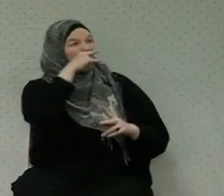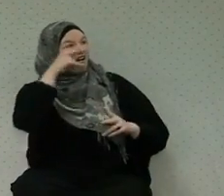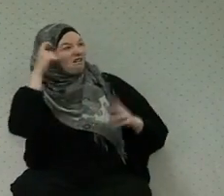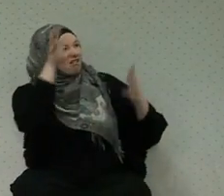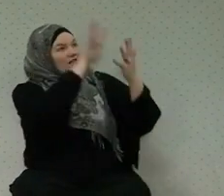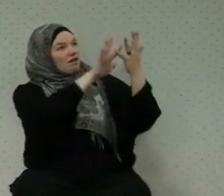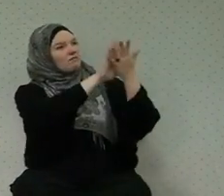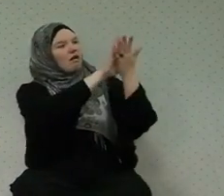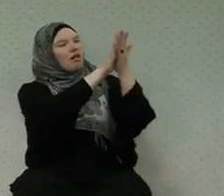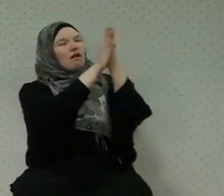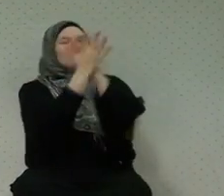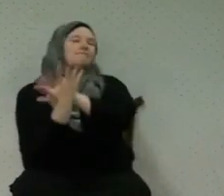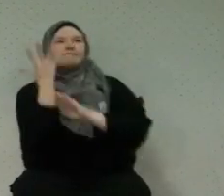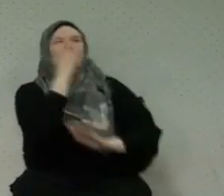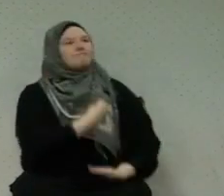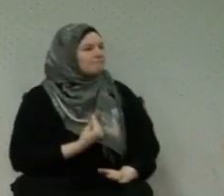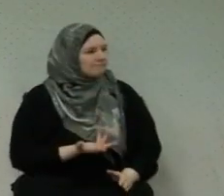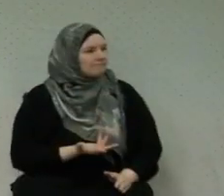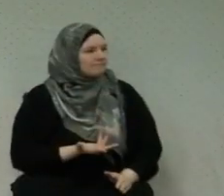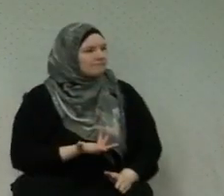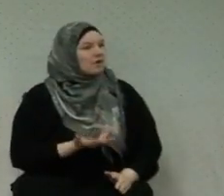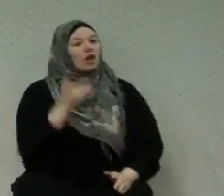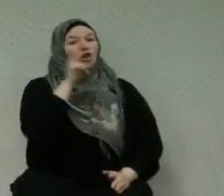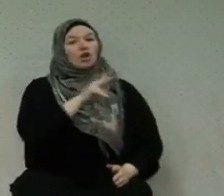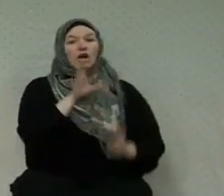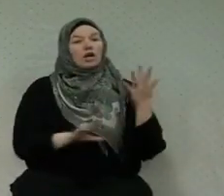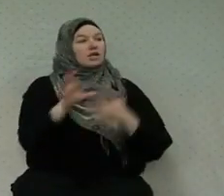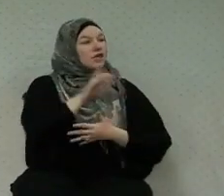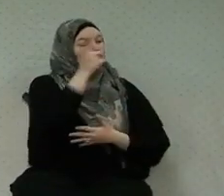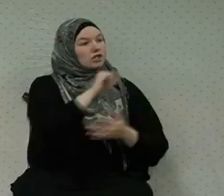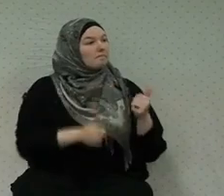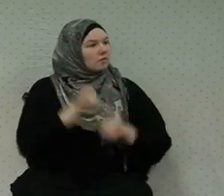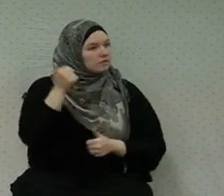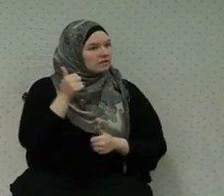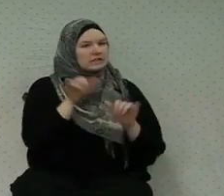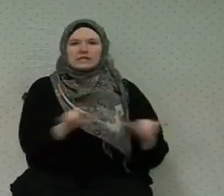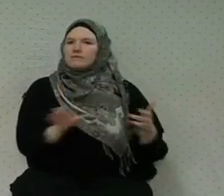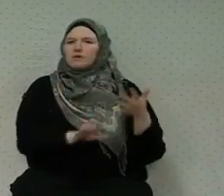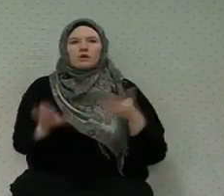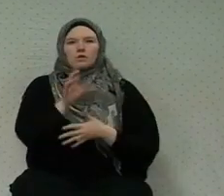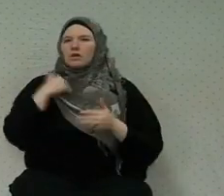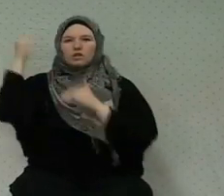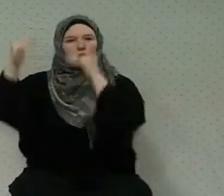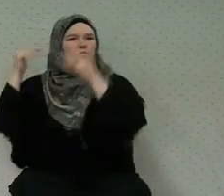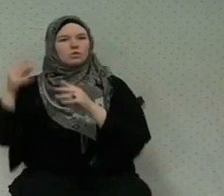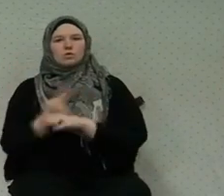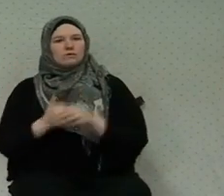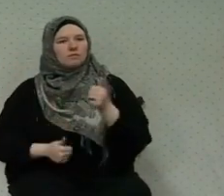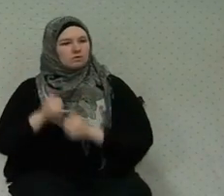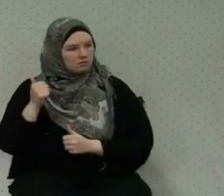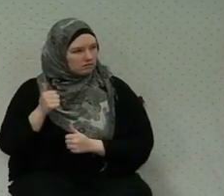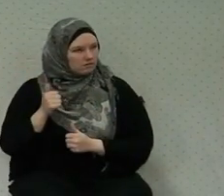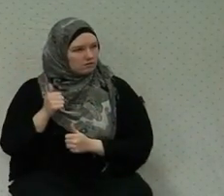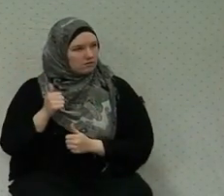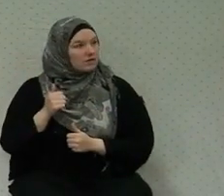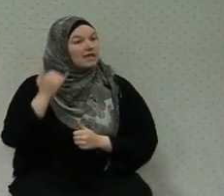very pleasant. Look at the criteria our kids use the most. It is the same criteria we adults use the most. That